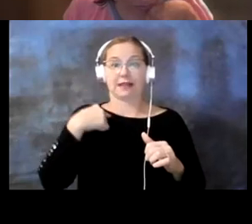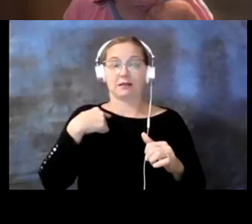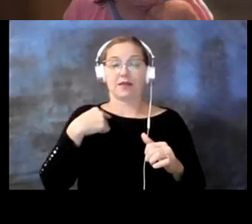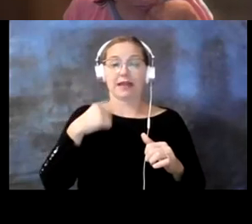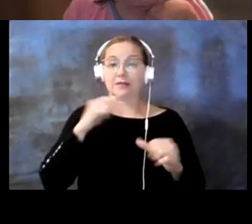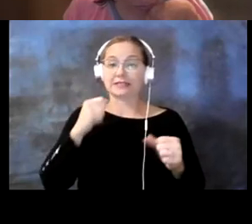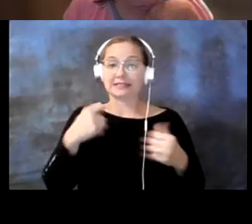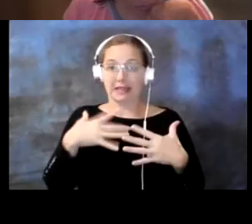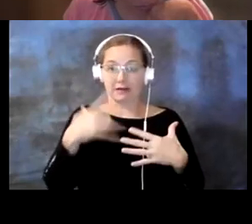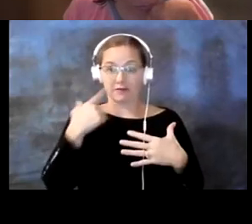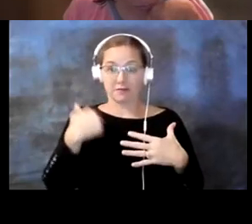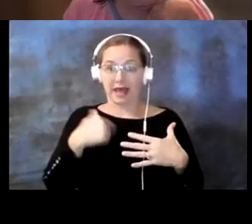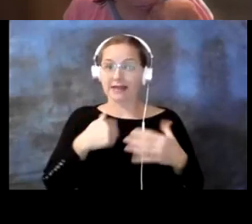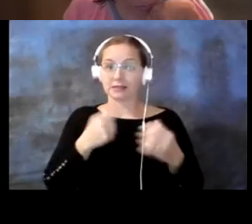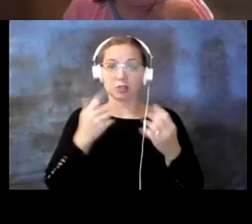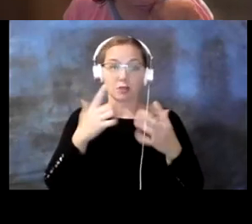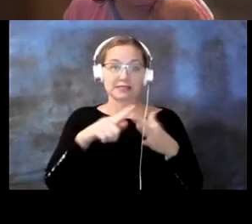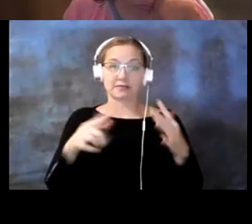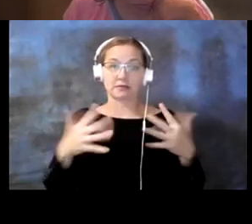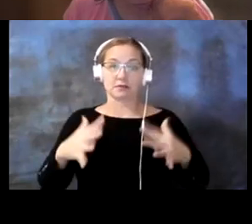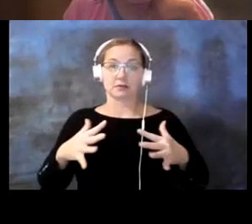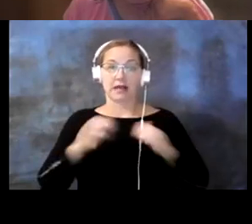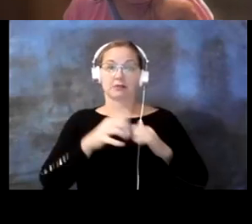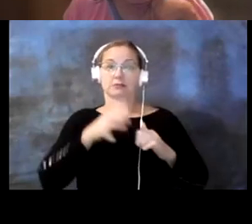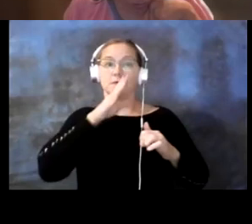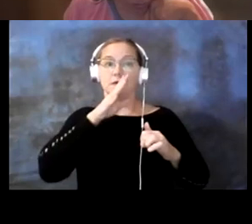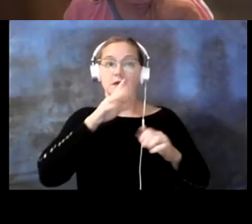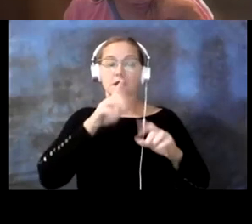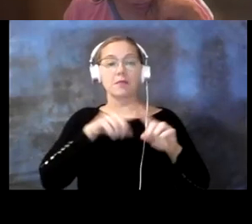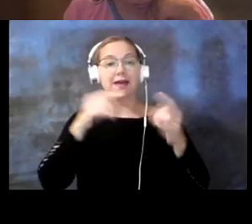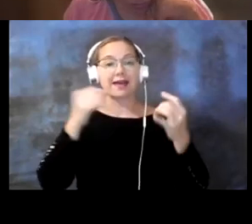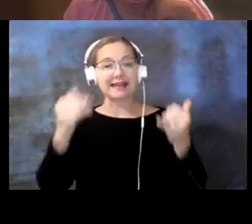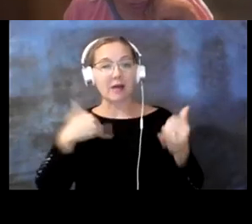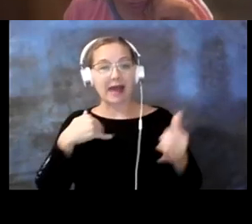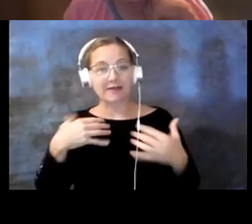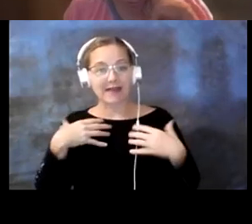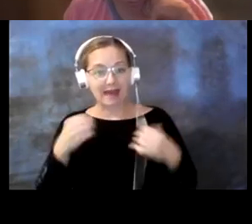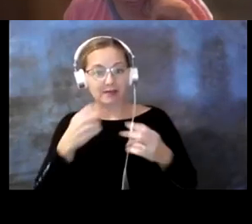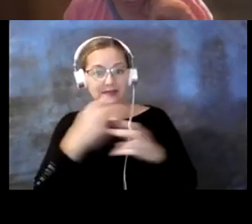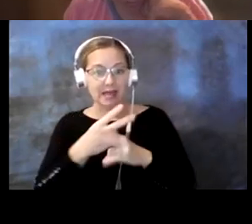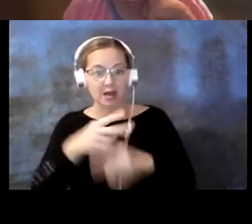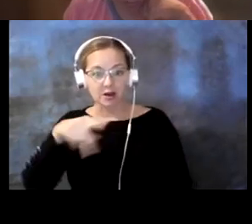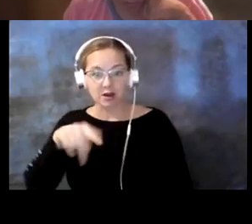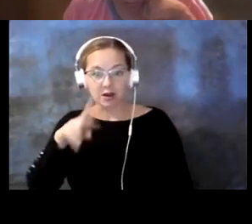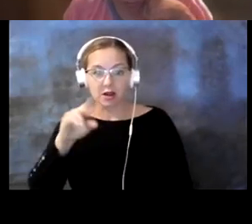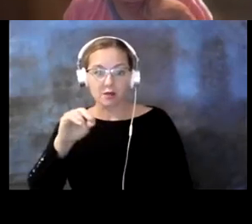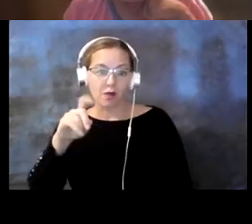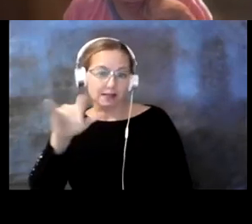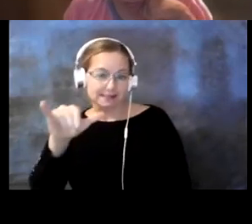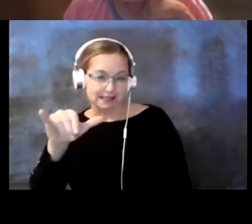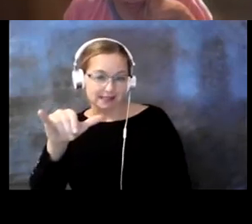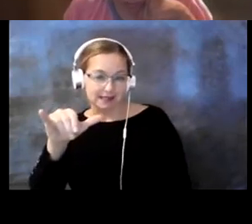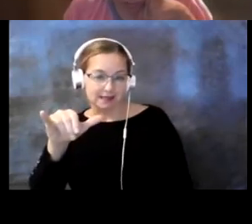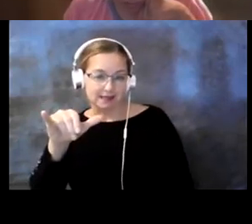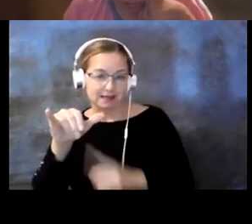do. And so that's why I now have a healthcare proxy. And a healthcare proxy allows